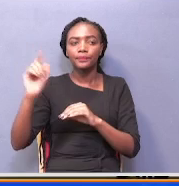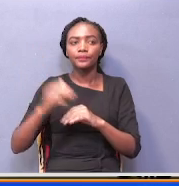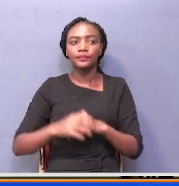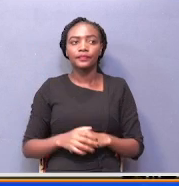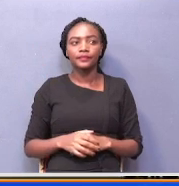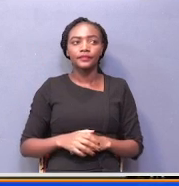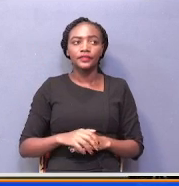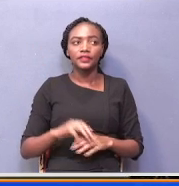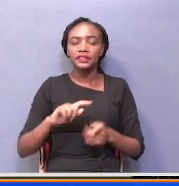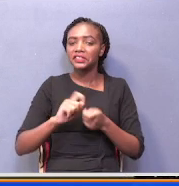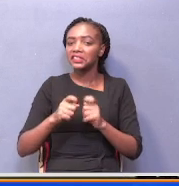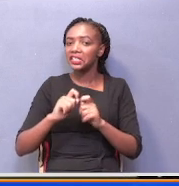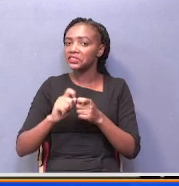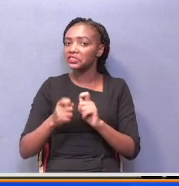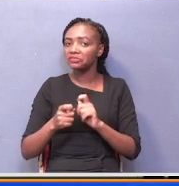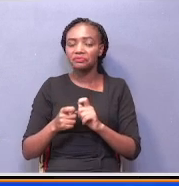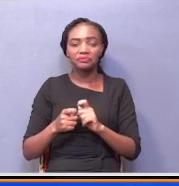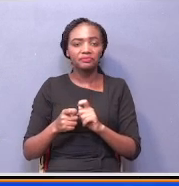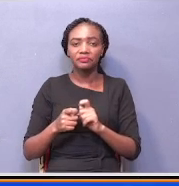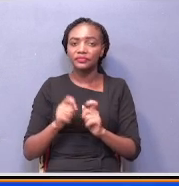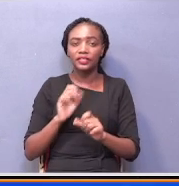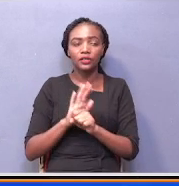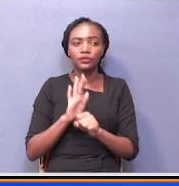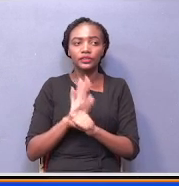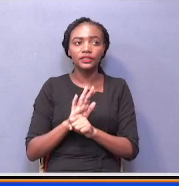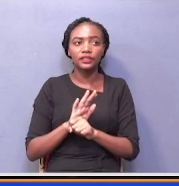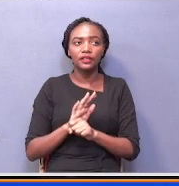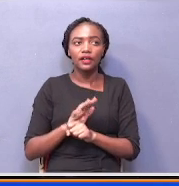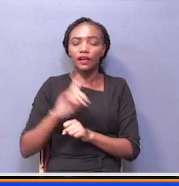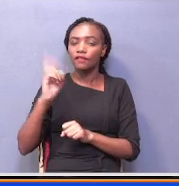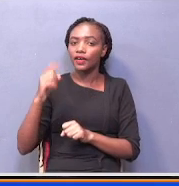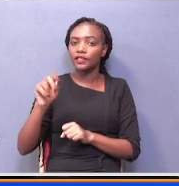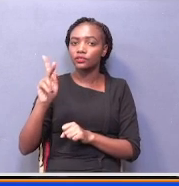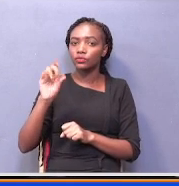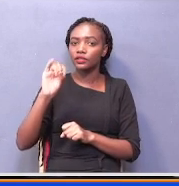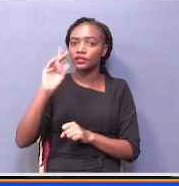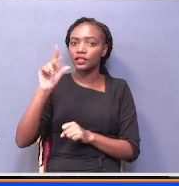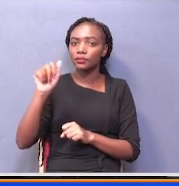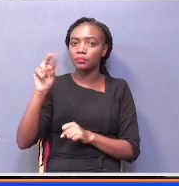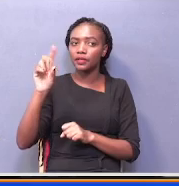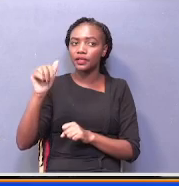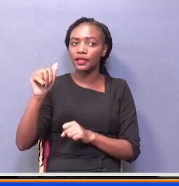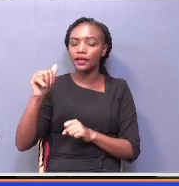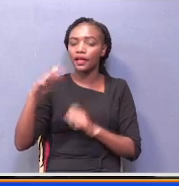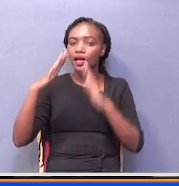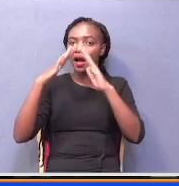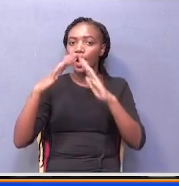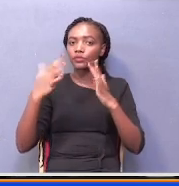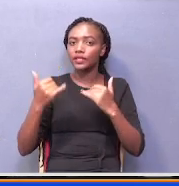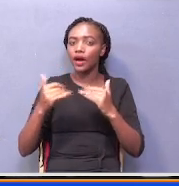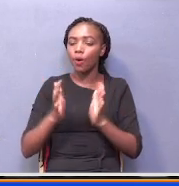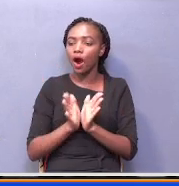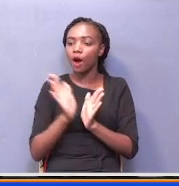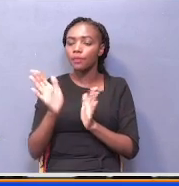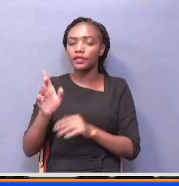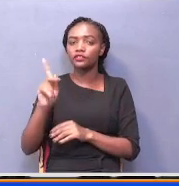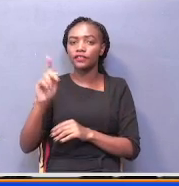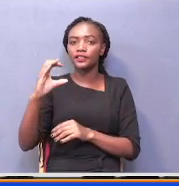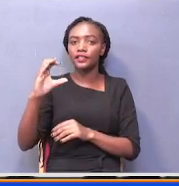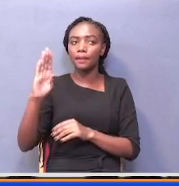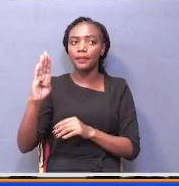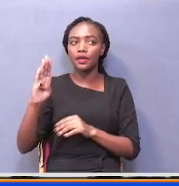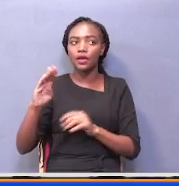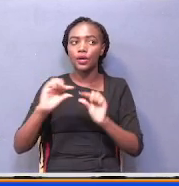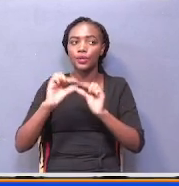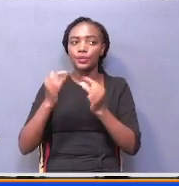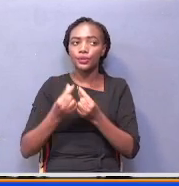even have a story building. The first was Kipande House, now a branch of KCB Group, a two-story building that